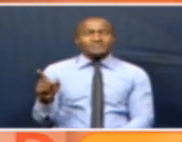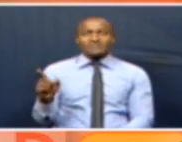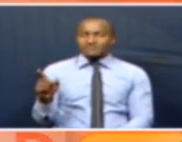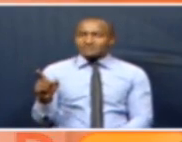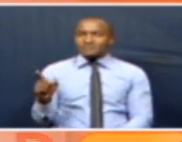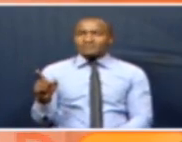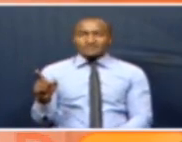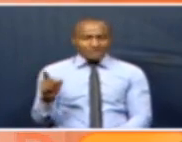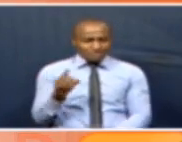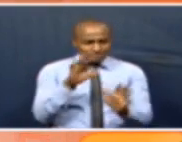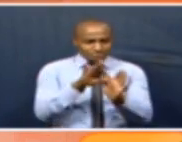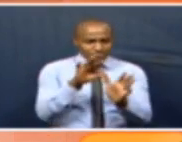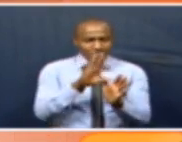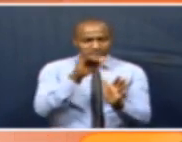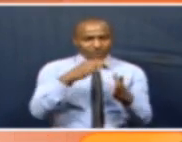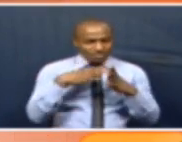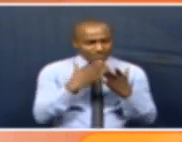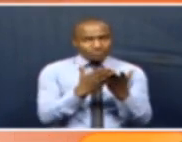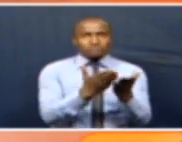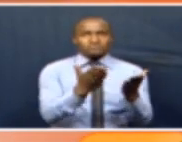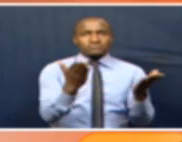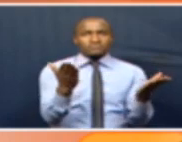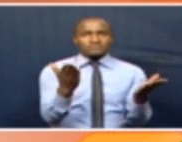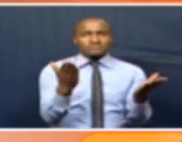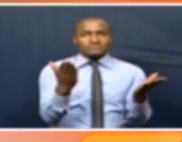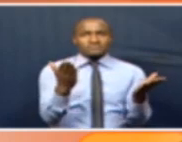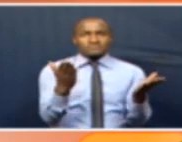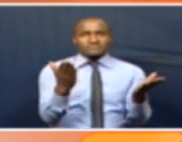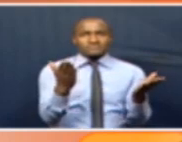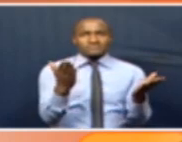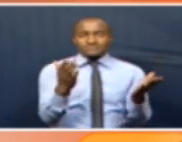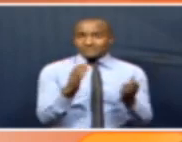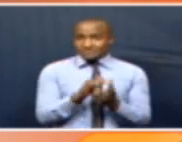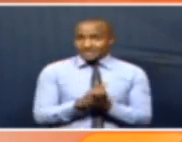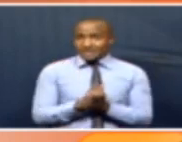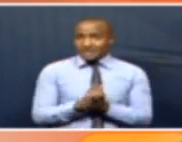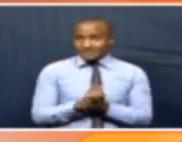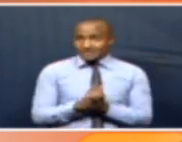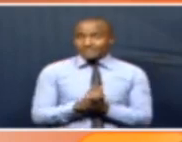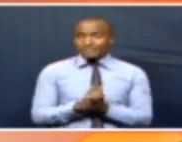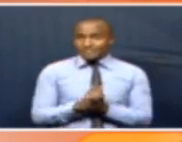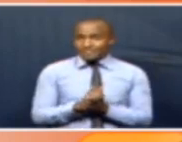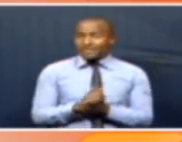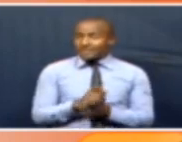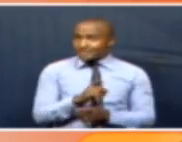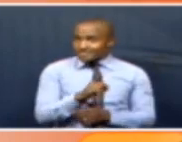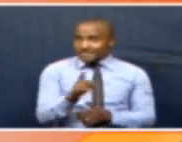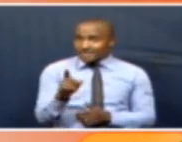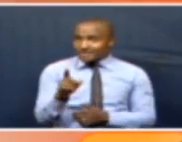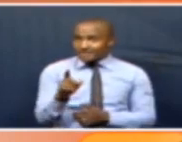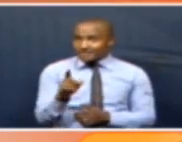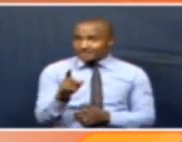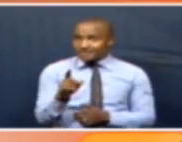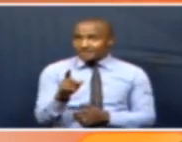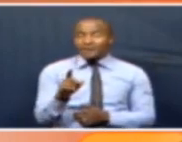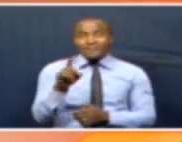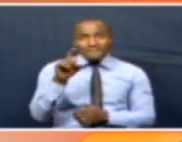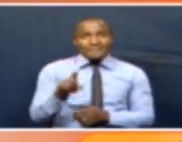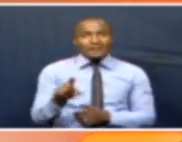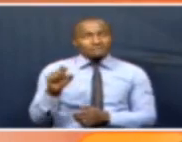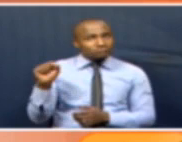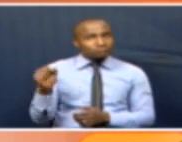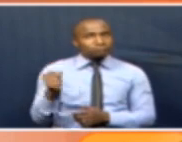Mwananchi's practice, that is a good example of what I'm saying. Then young people must wake up and say, this